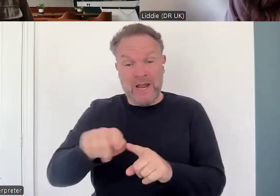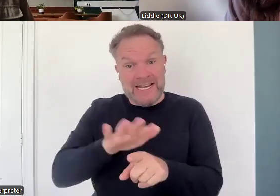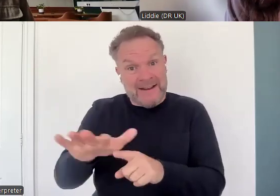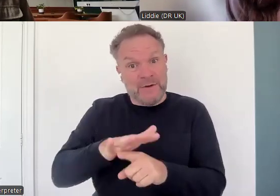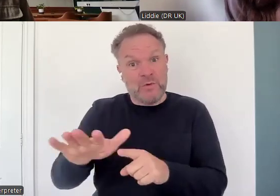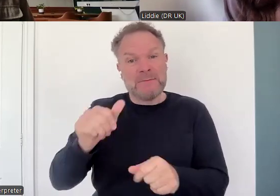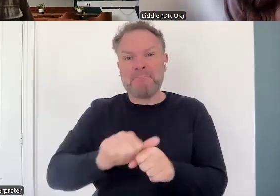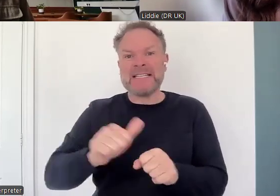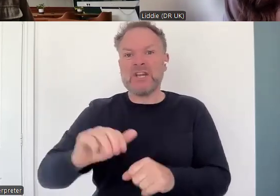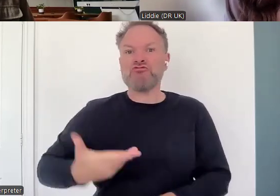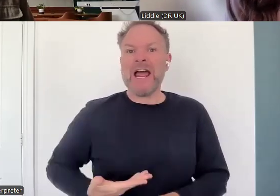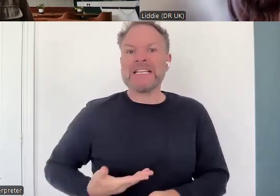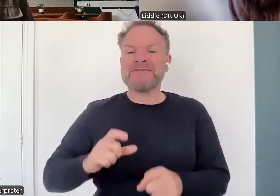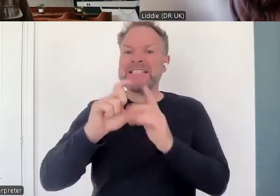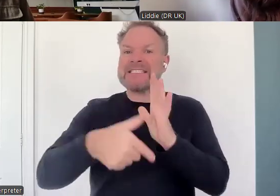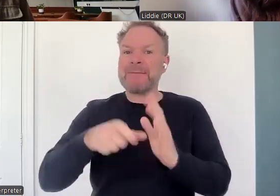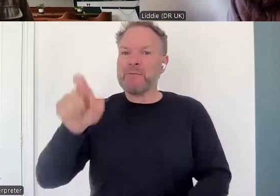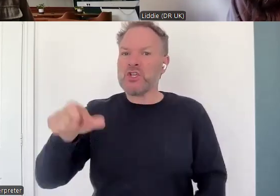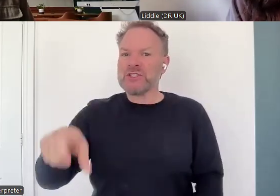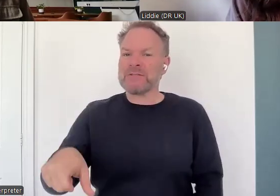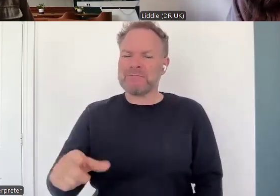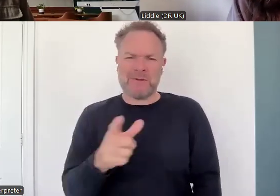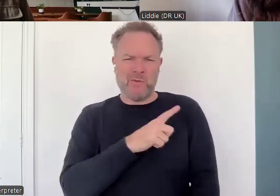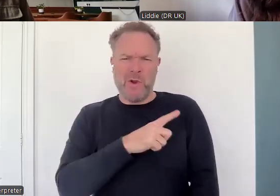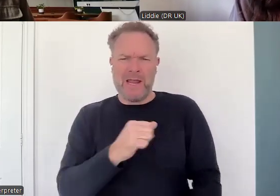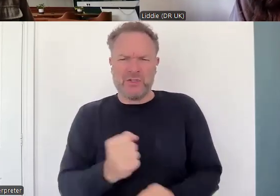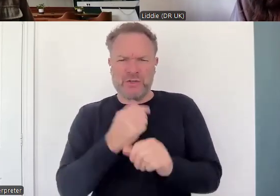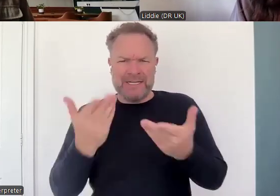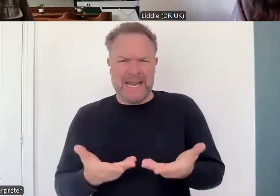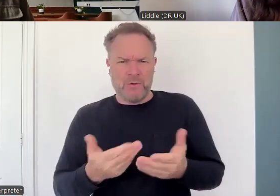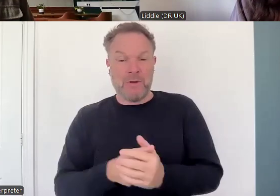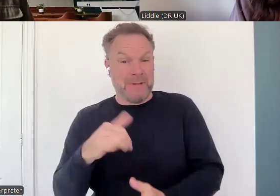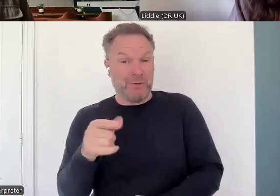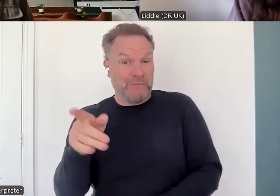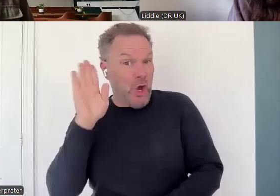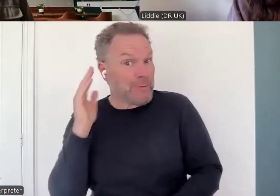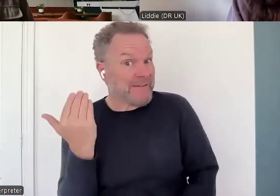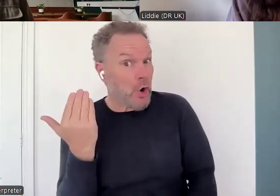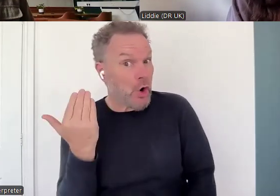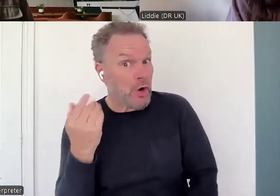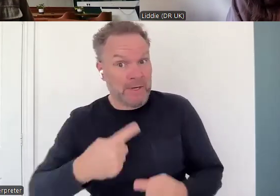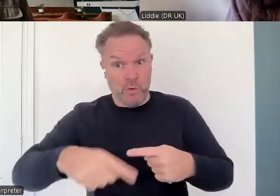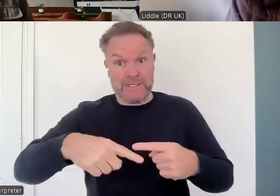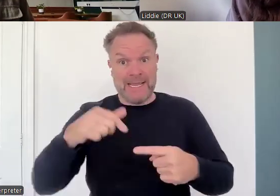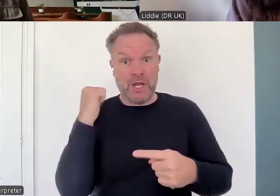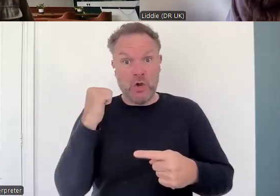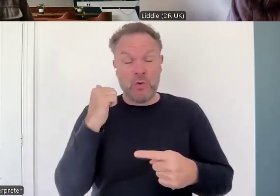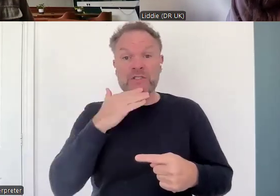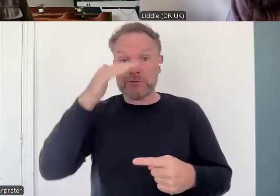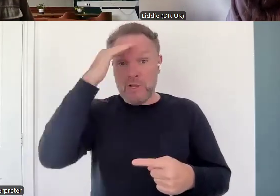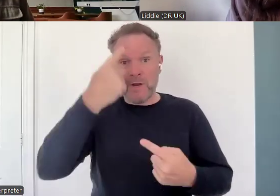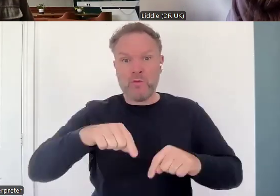people. And why are we doing this webinar series? You might have heard of it already, but last summer we launched a resource called